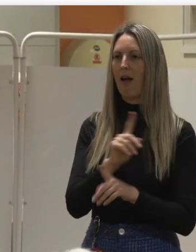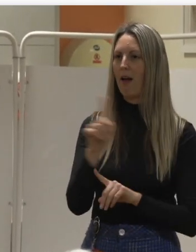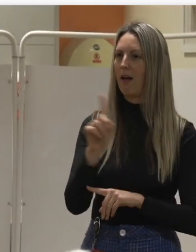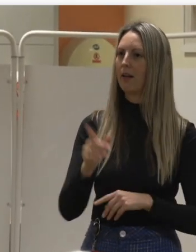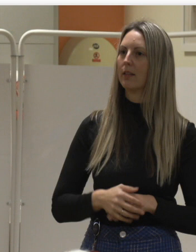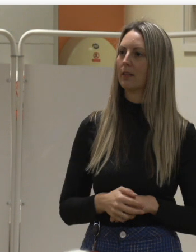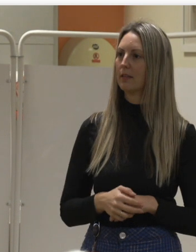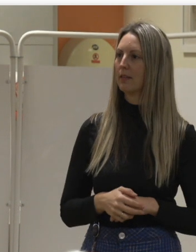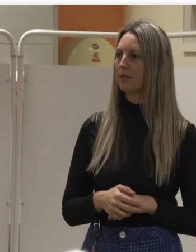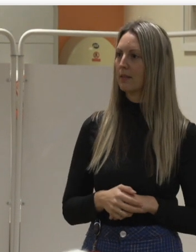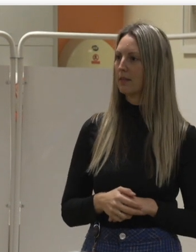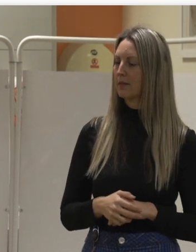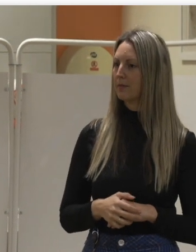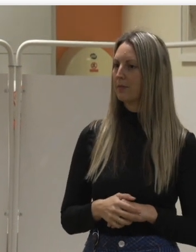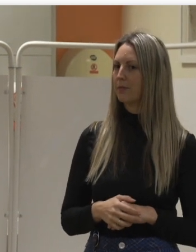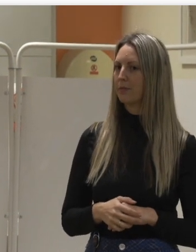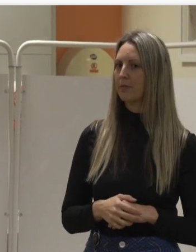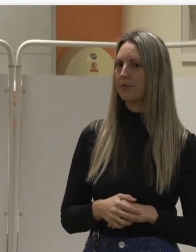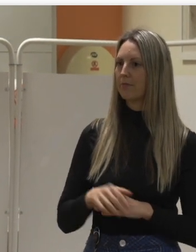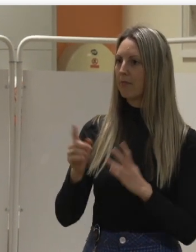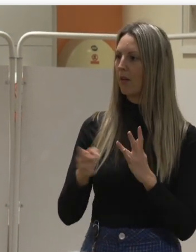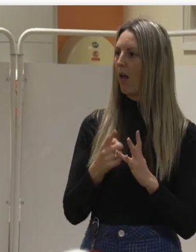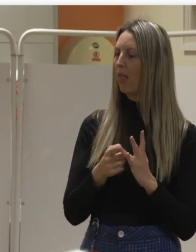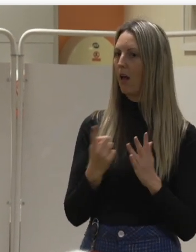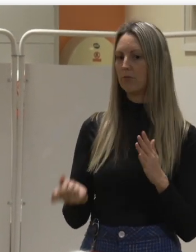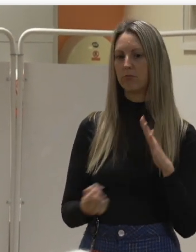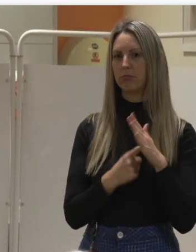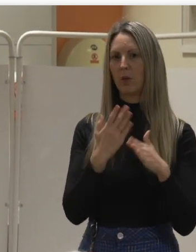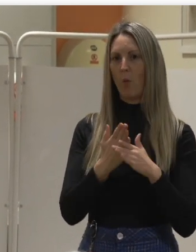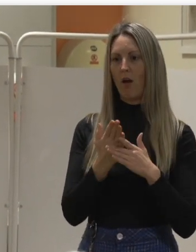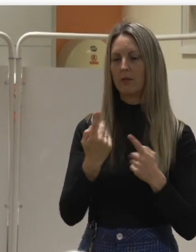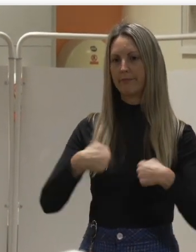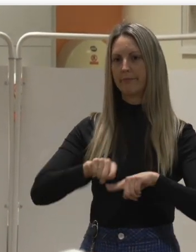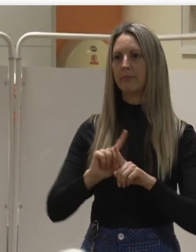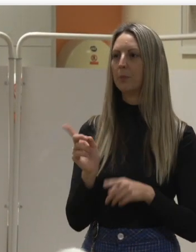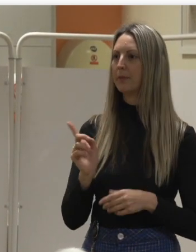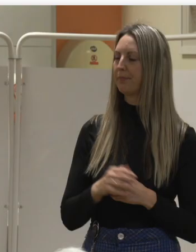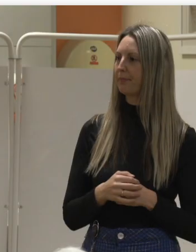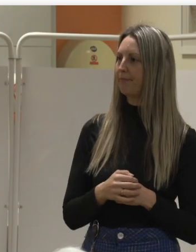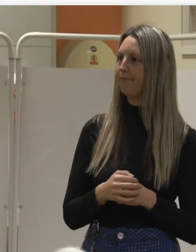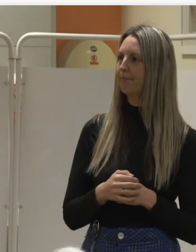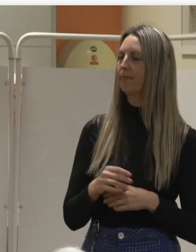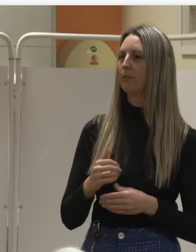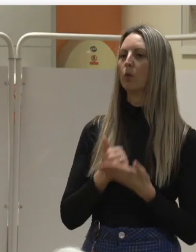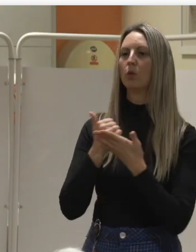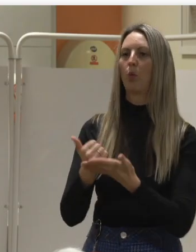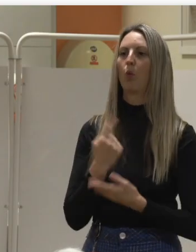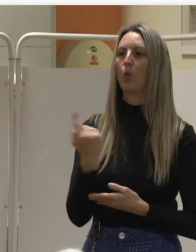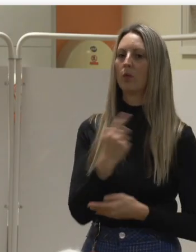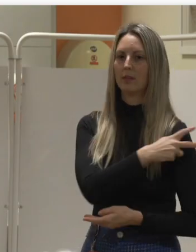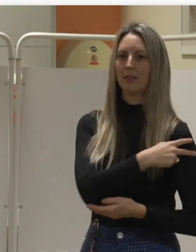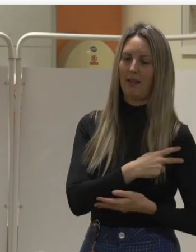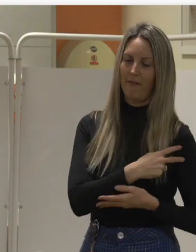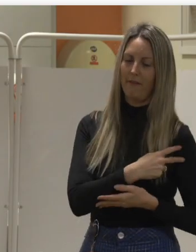I will. And then the other main piece of work we do, as well as supporting our patients, is supporting our staff, who work